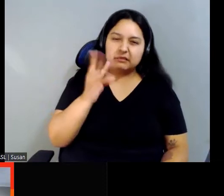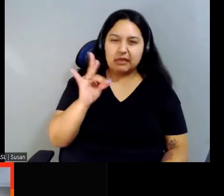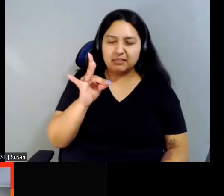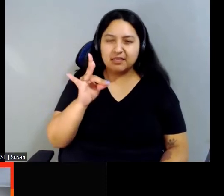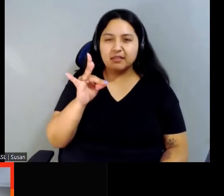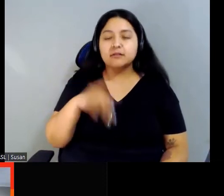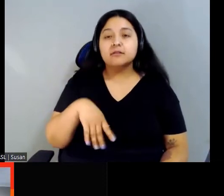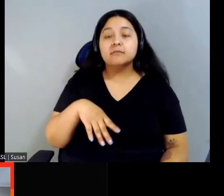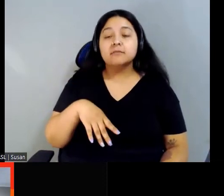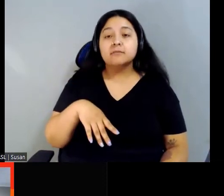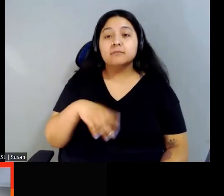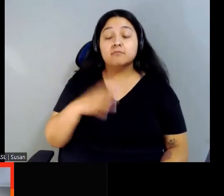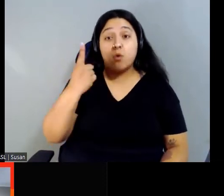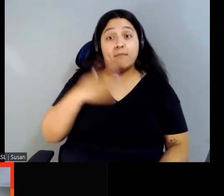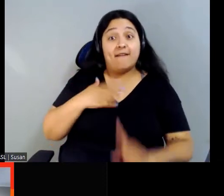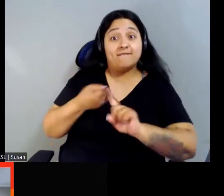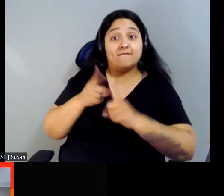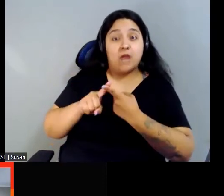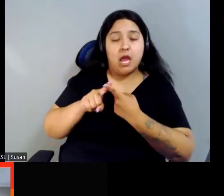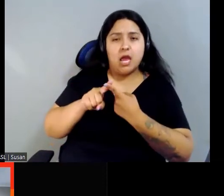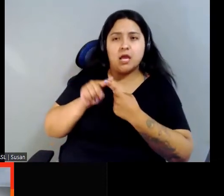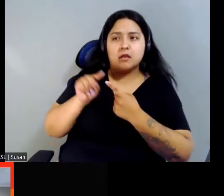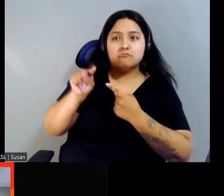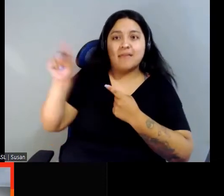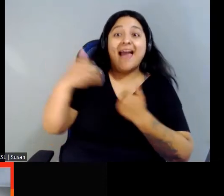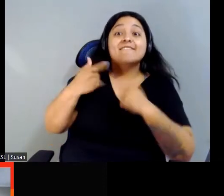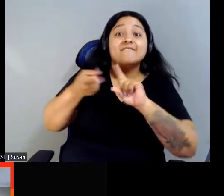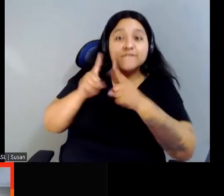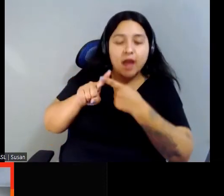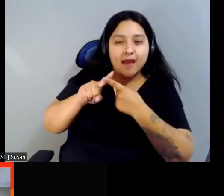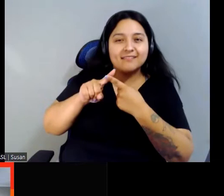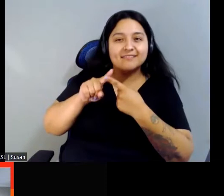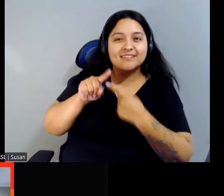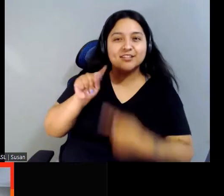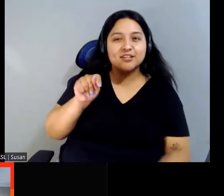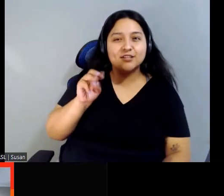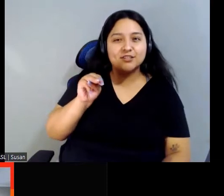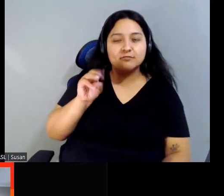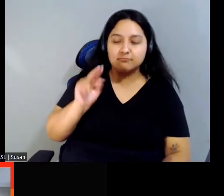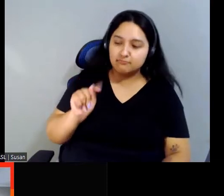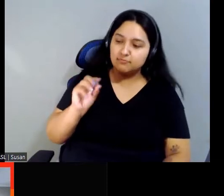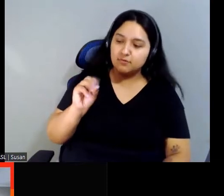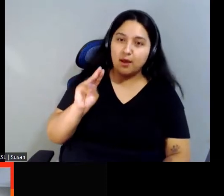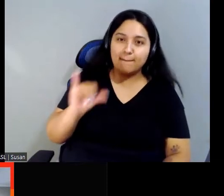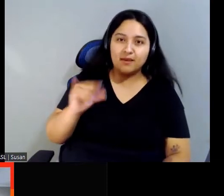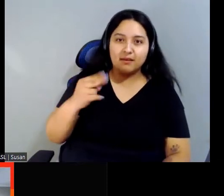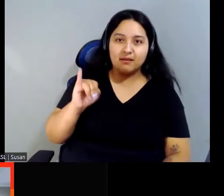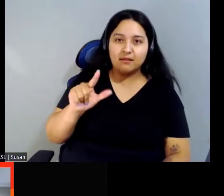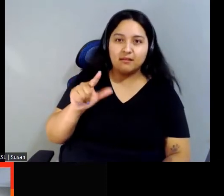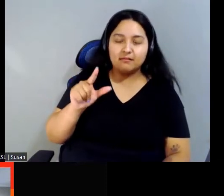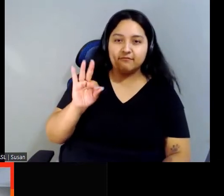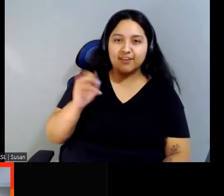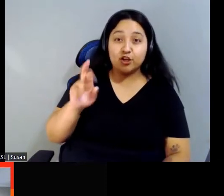mine her father was friends with Tommy Hilfiger. And he would come over to their house on the weekends